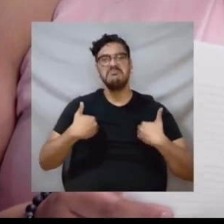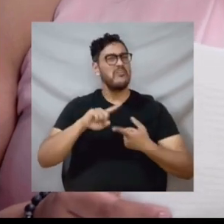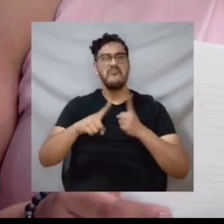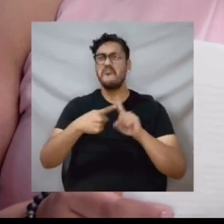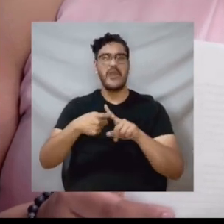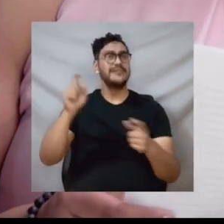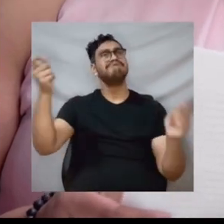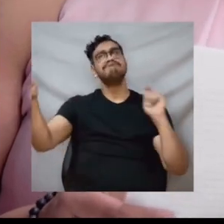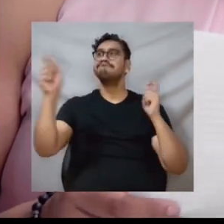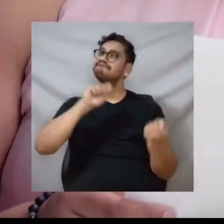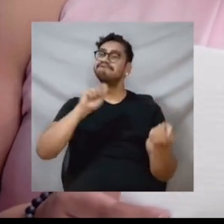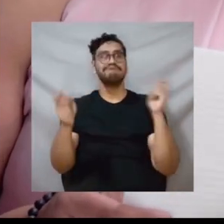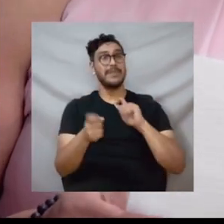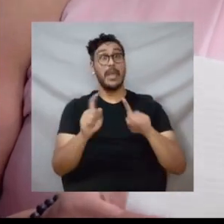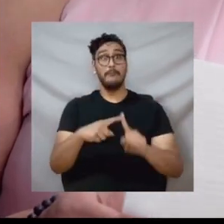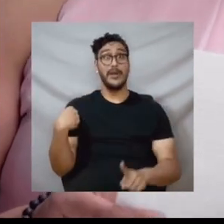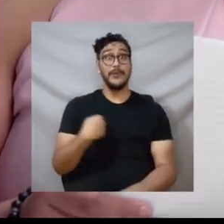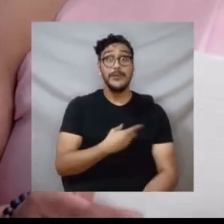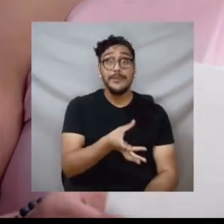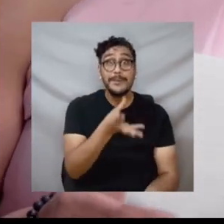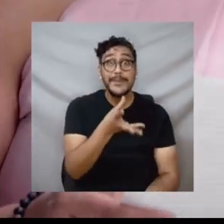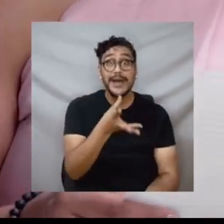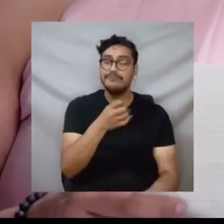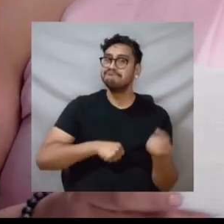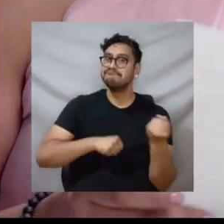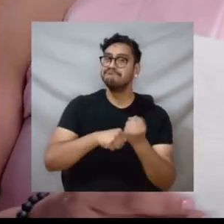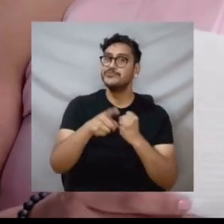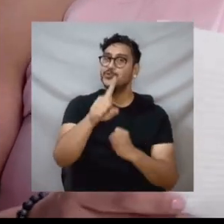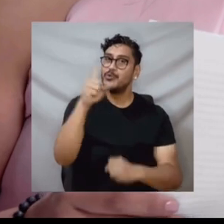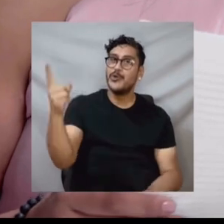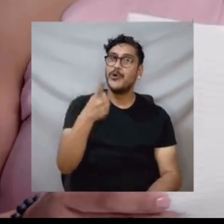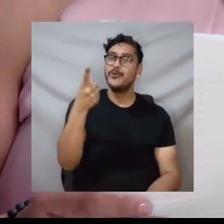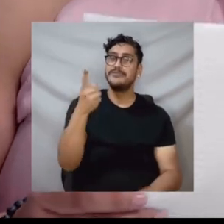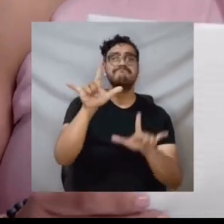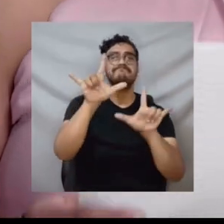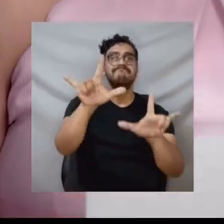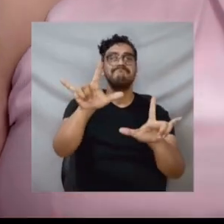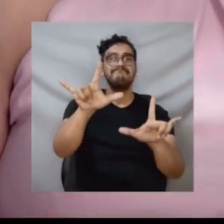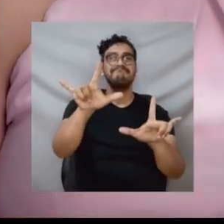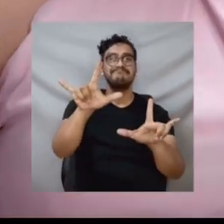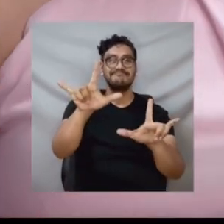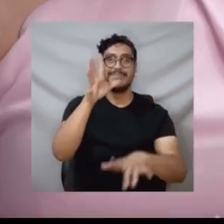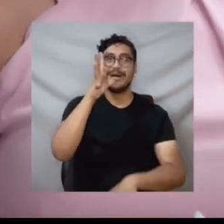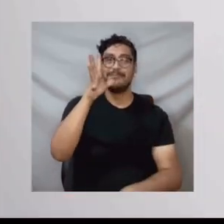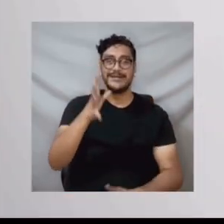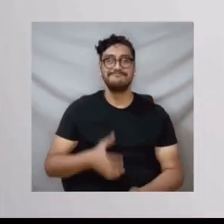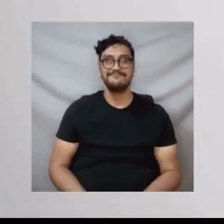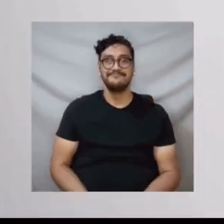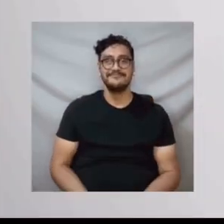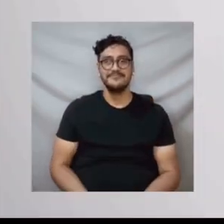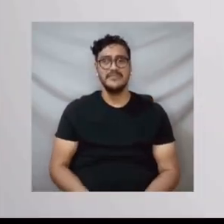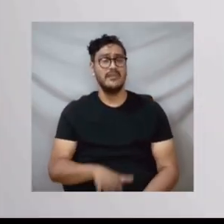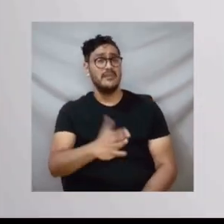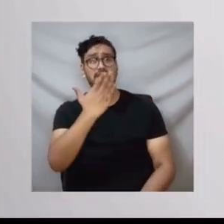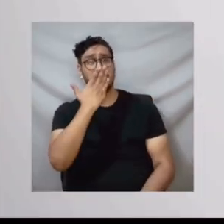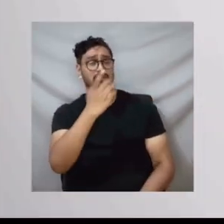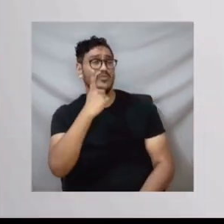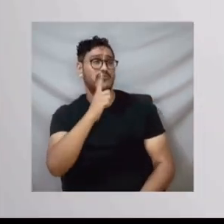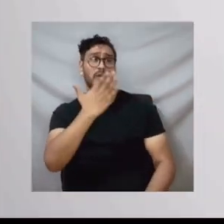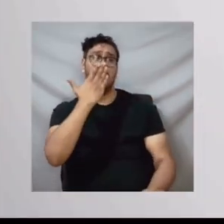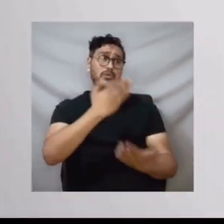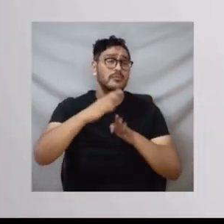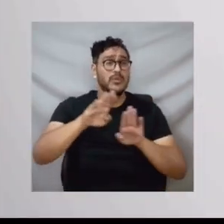but you're always have your mama by your side love you always your mama y gracias por portarte bien gracias